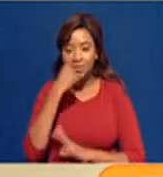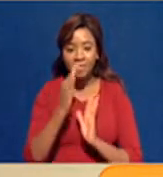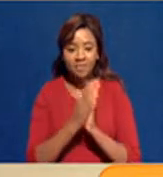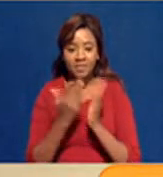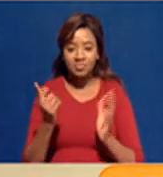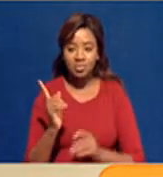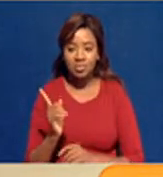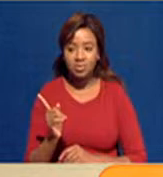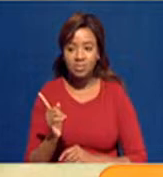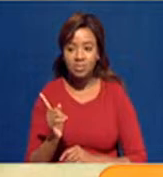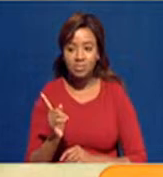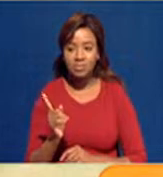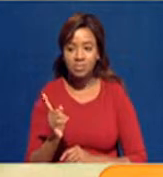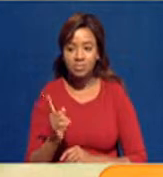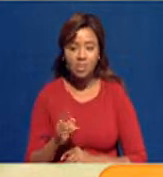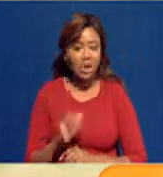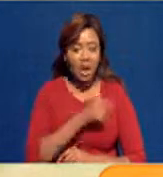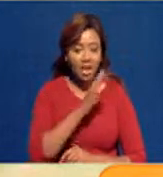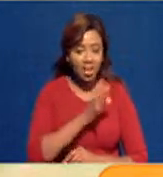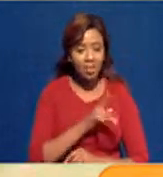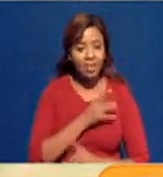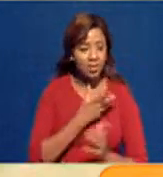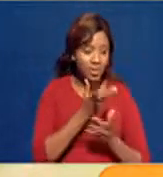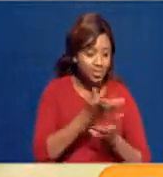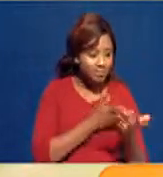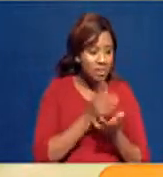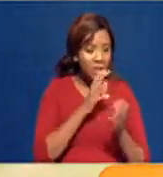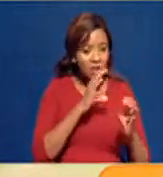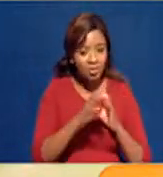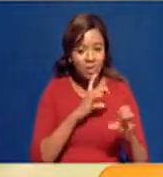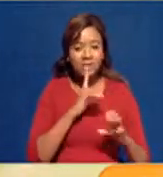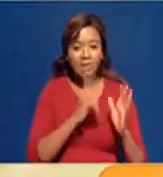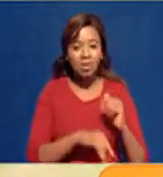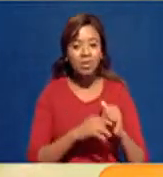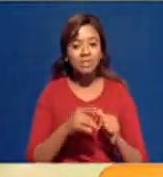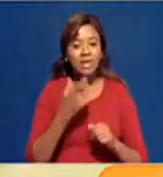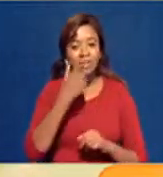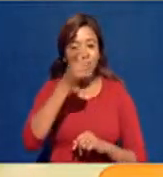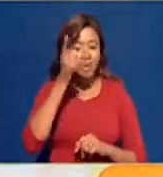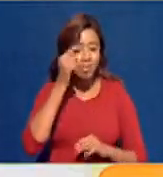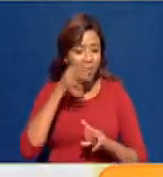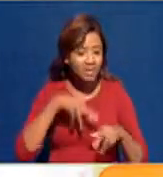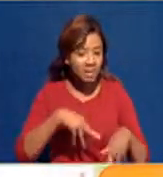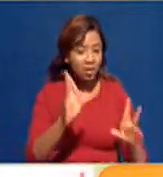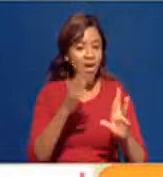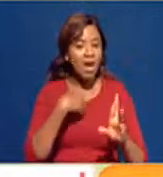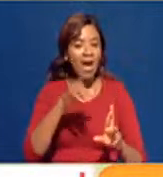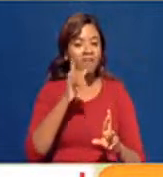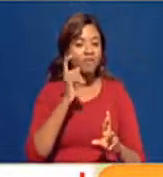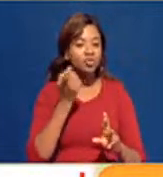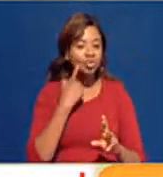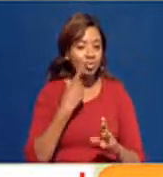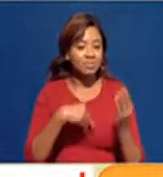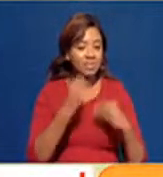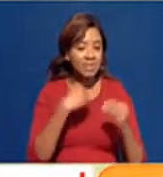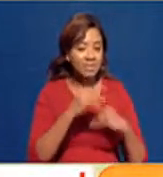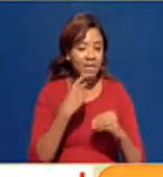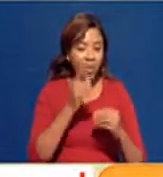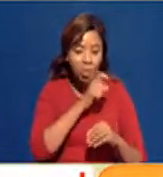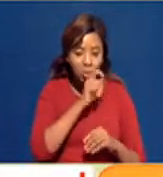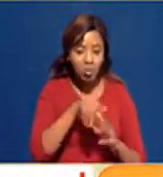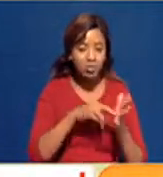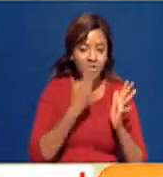platform. Tukaongea naye akanibeg akaniambia kuna fast food Mombasa Road kama naweza mrilisia hizo 200 ilikuwa